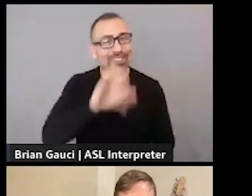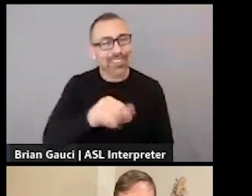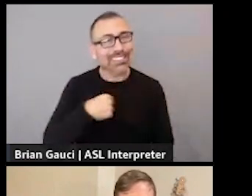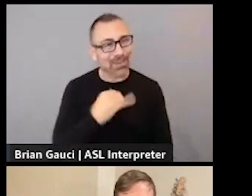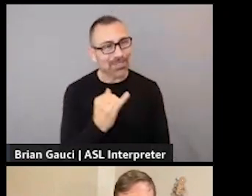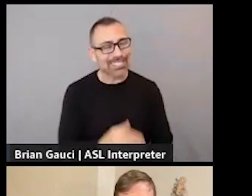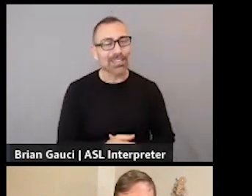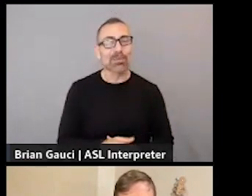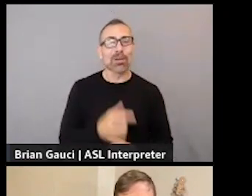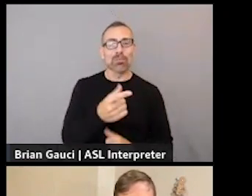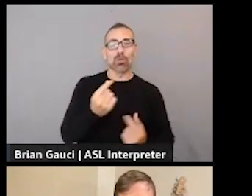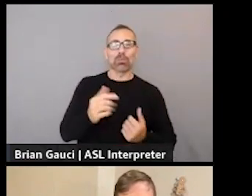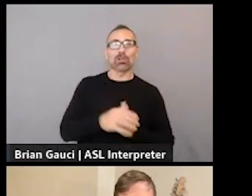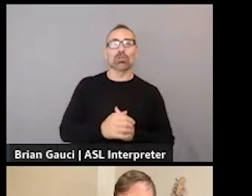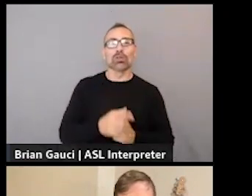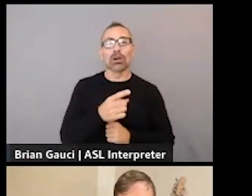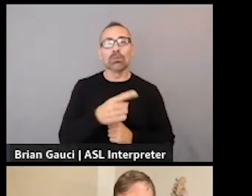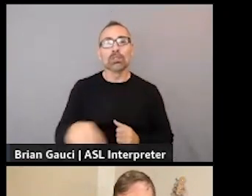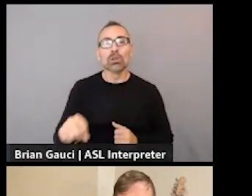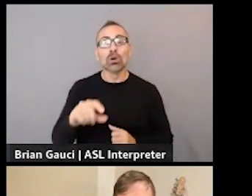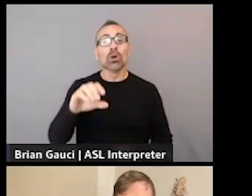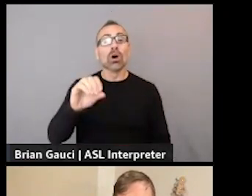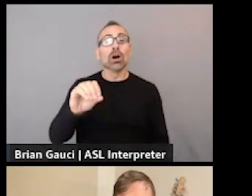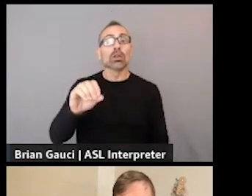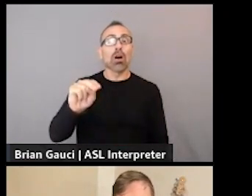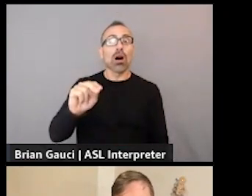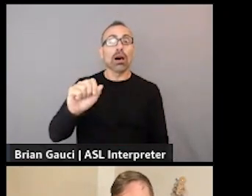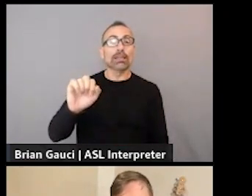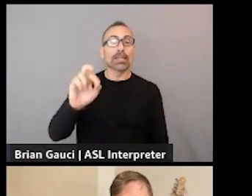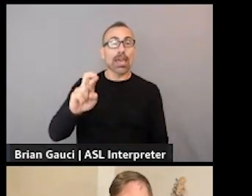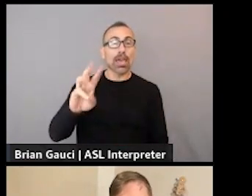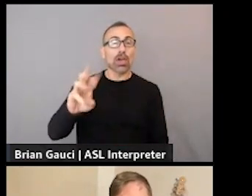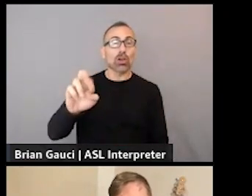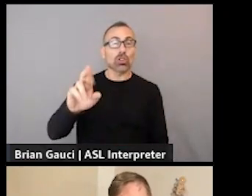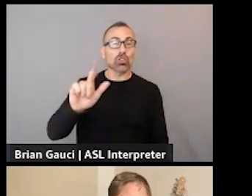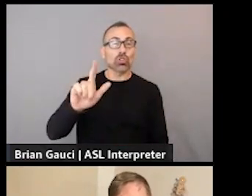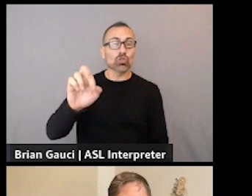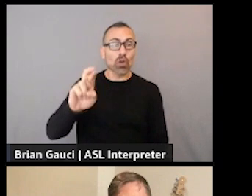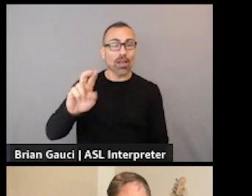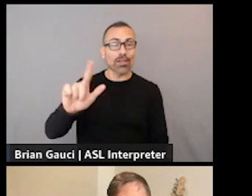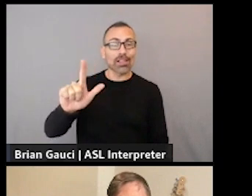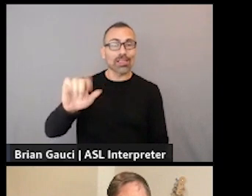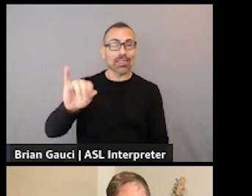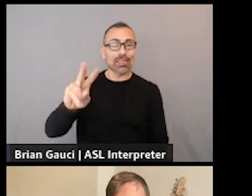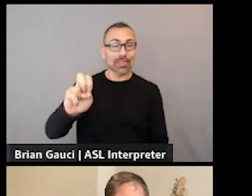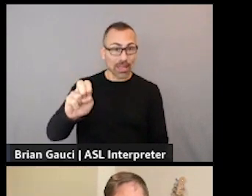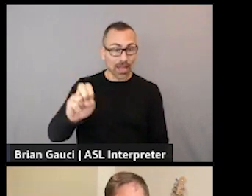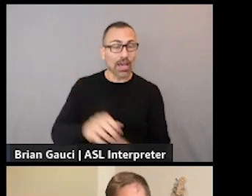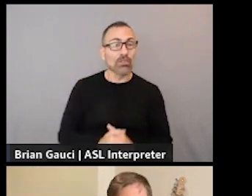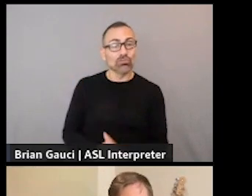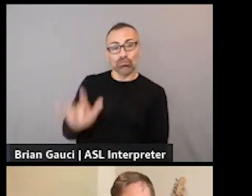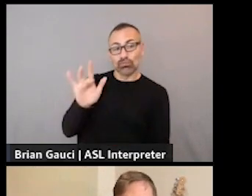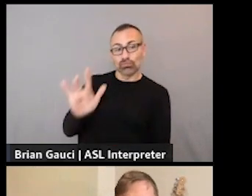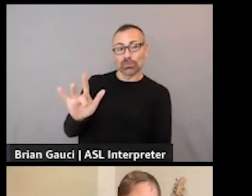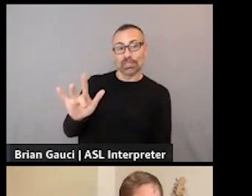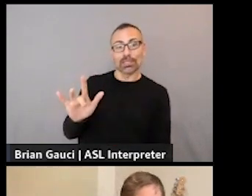crawler live. Okay, hit next. And then I have to specify what this data source looks like. So I'm going to add a